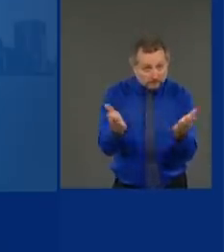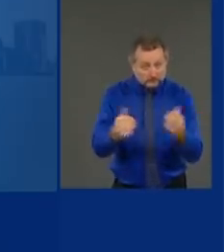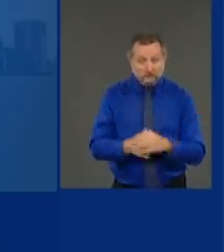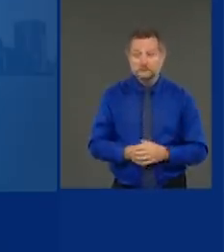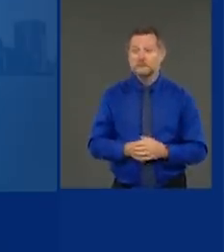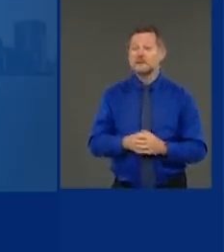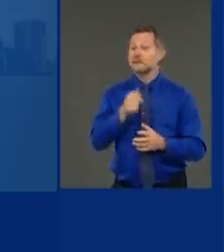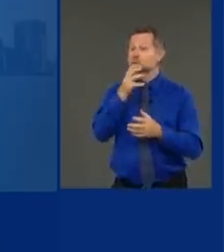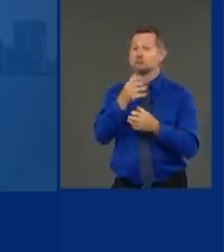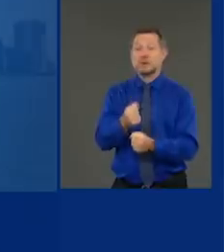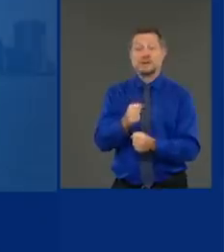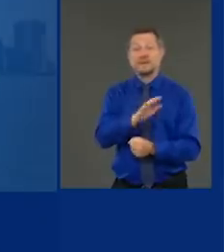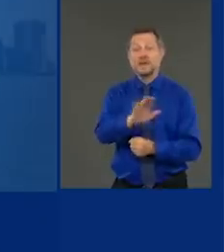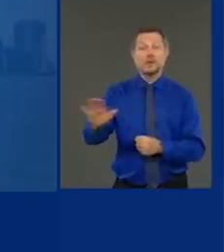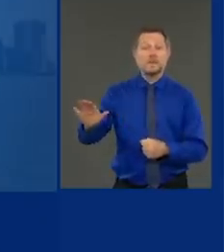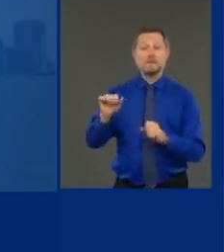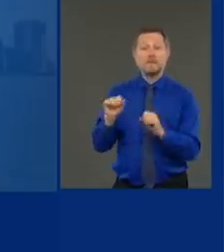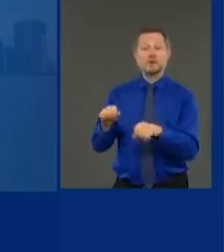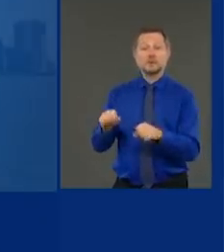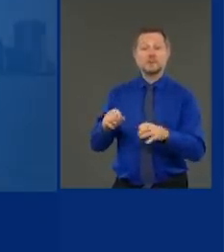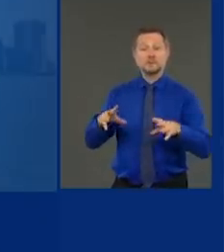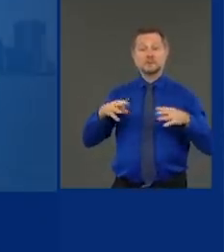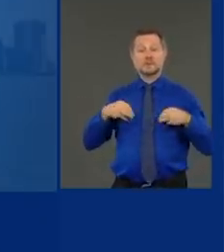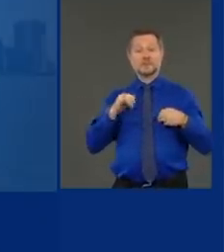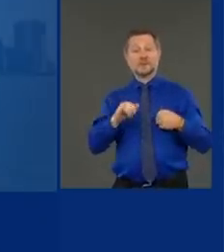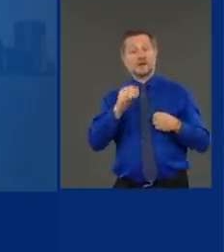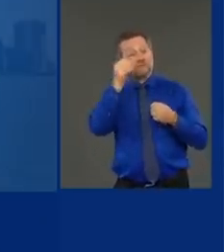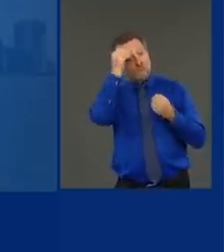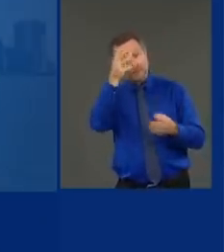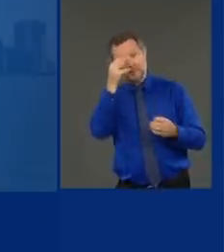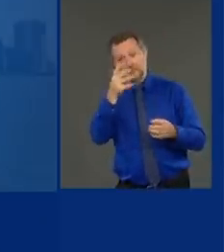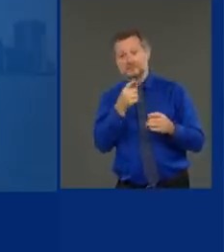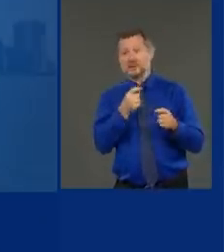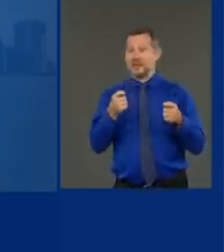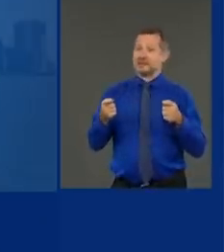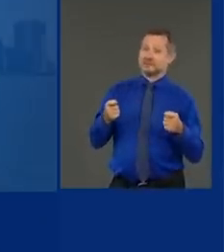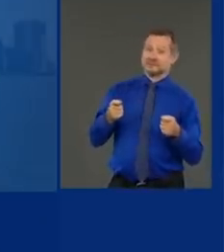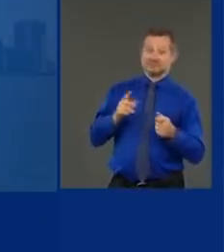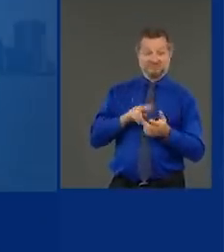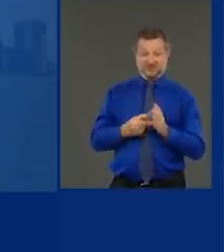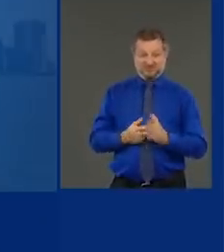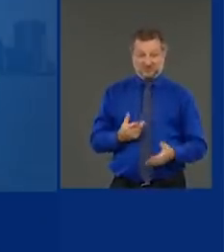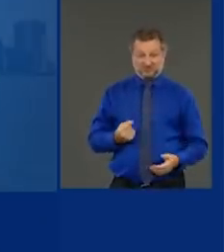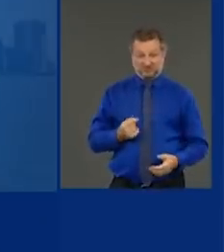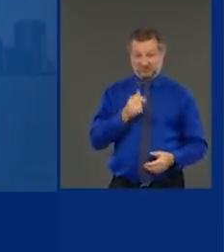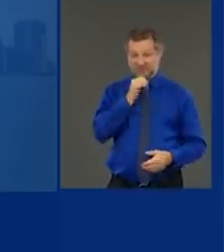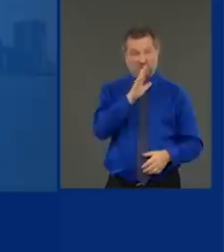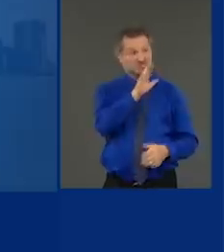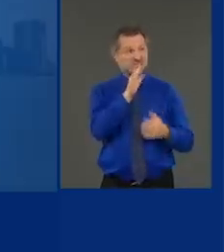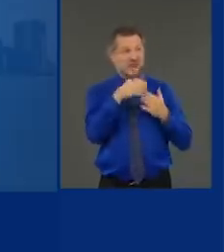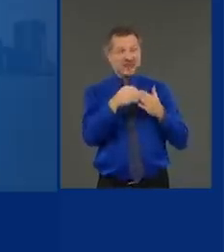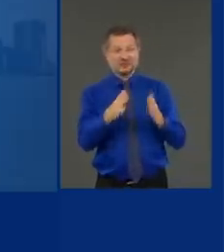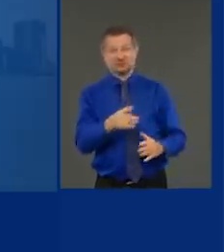their ability to handle the information, then you shouldn't ask to be their leader.